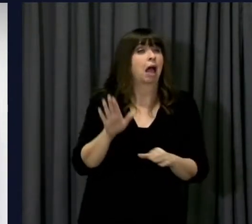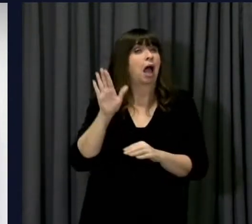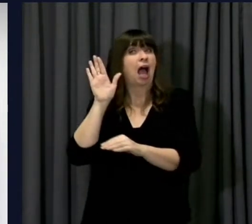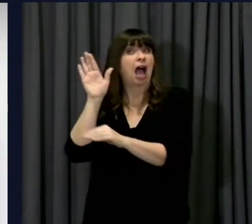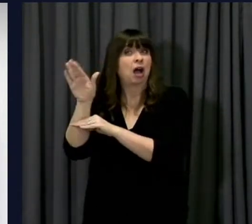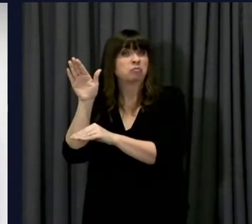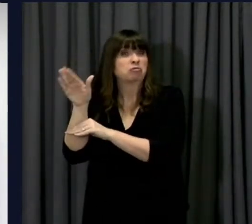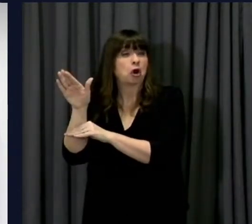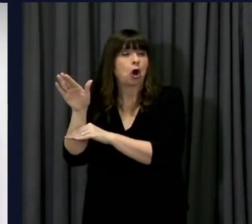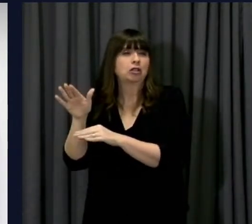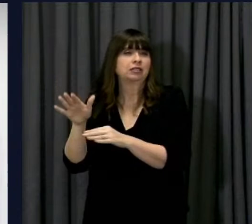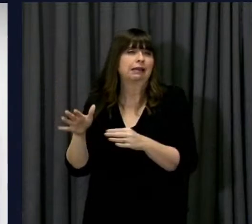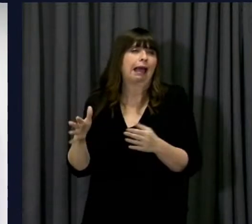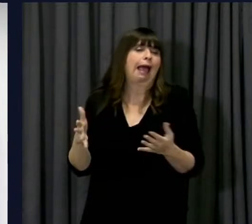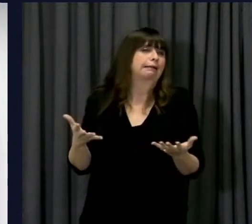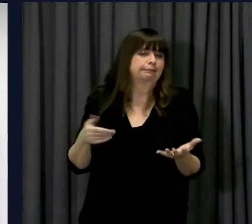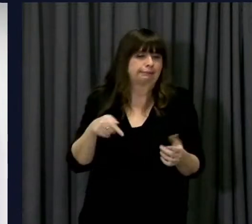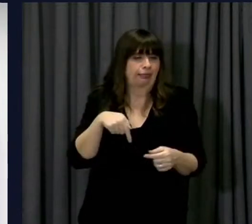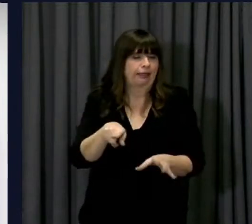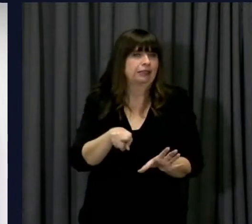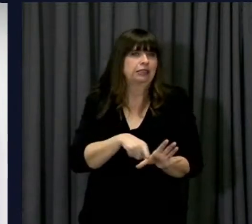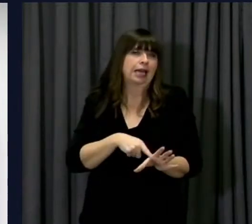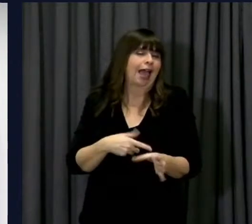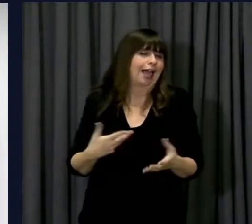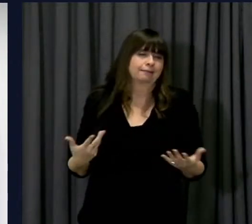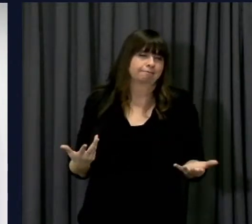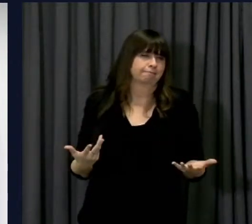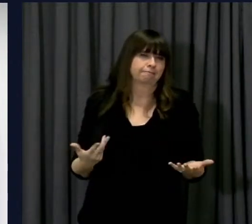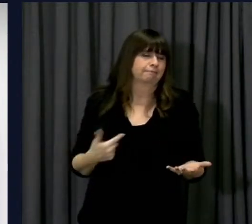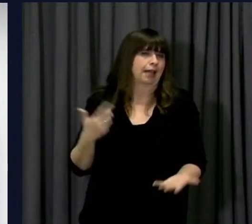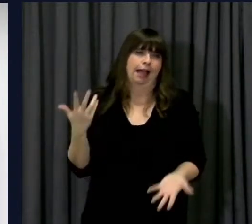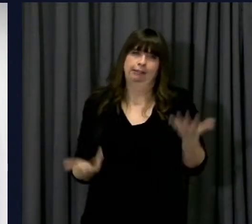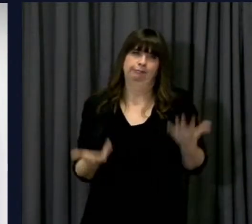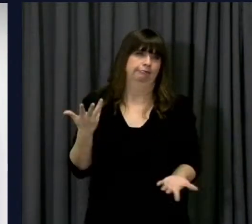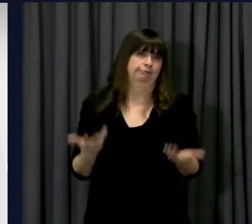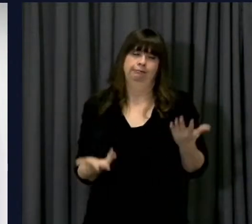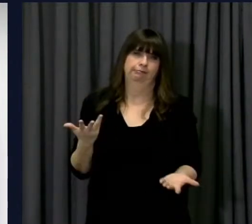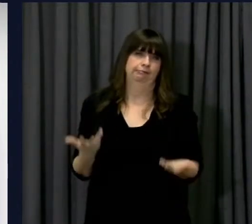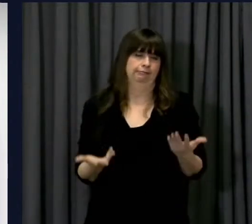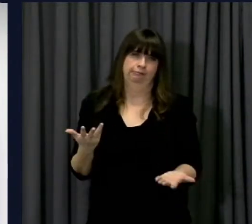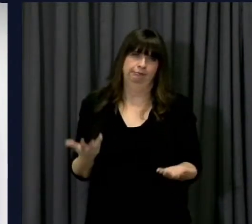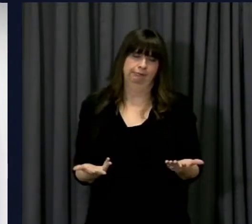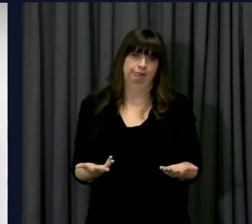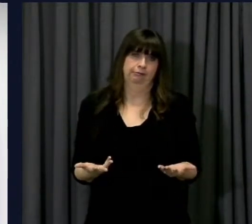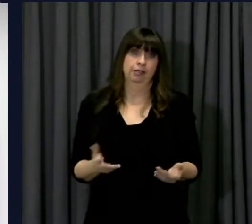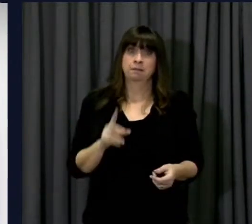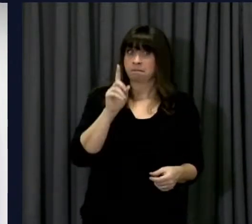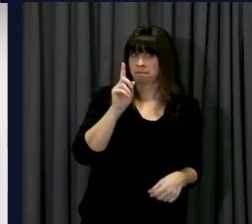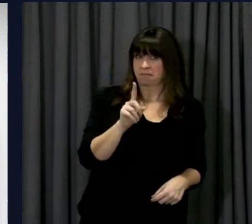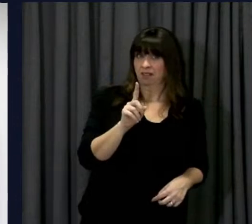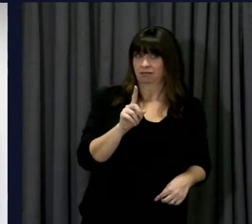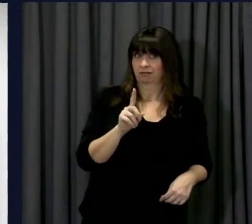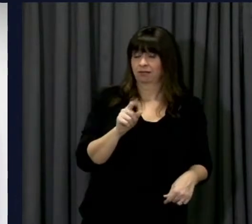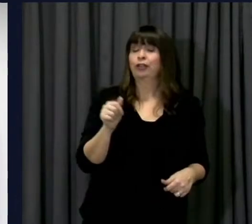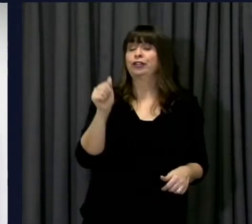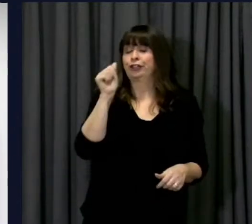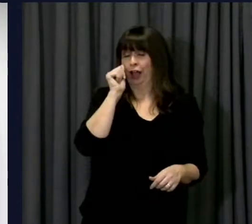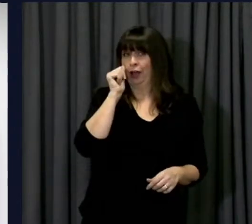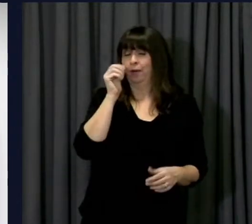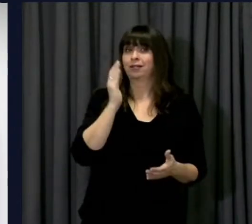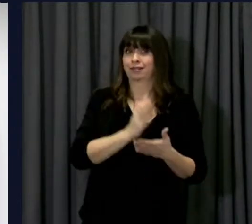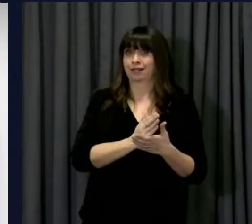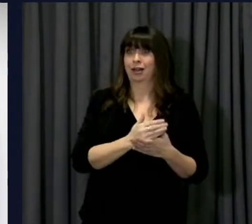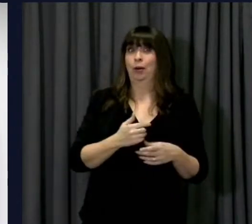foreign travel for holidays at any point in the future, because I just think that's too uncertain. What we do know is that we're